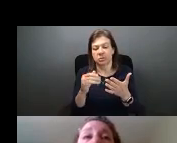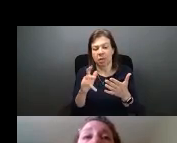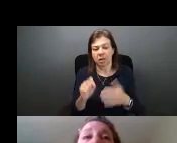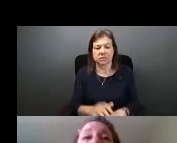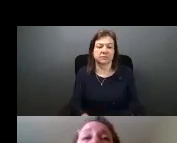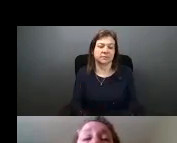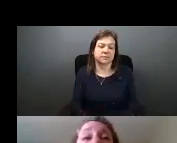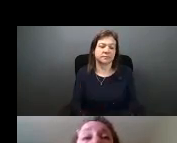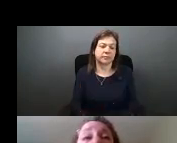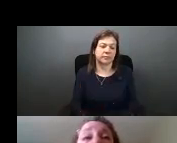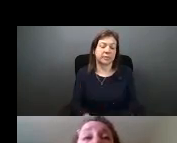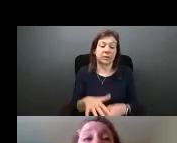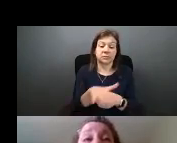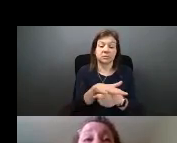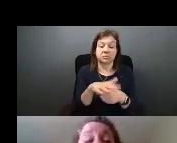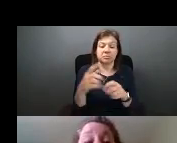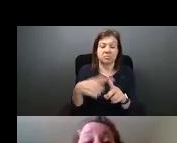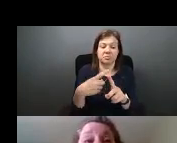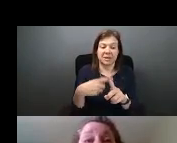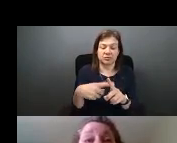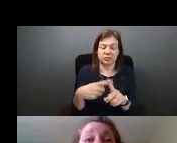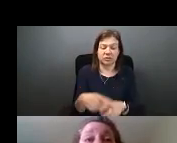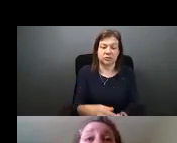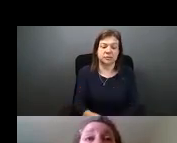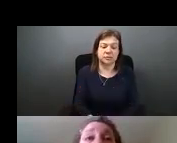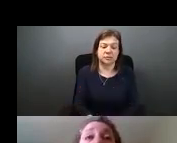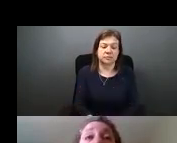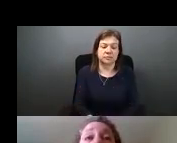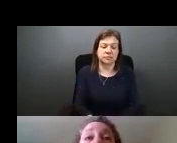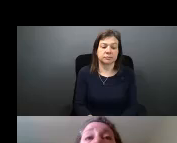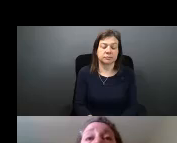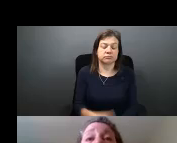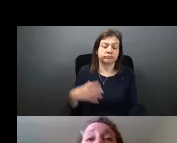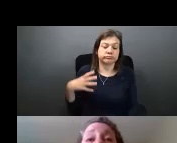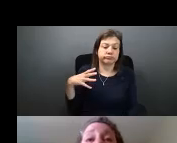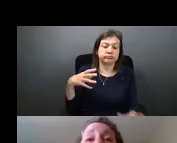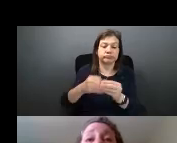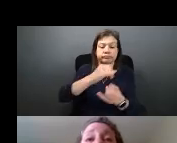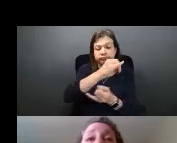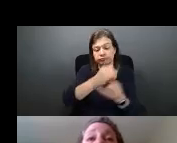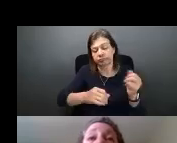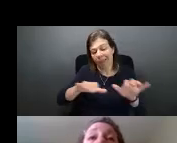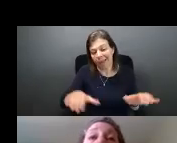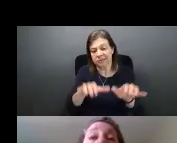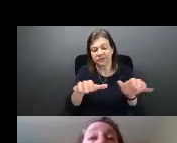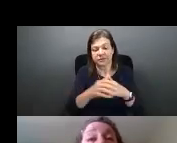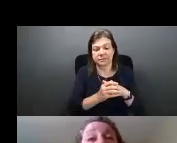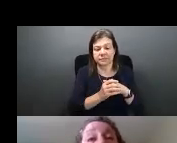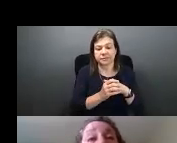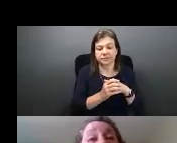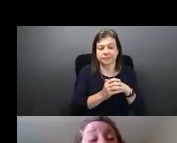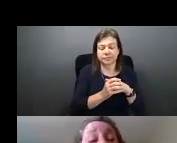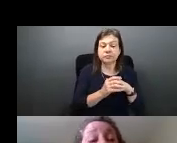supplies, space rental of any kind, culminating activities. While